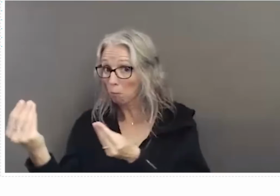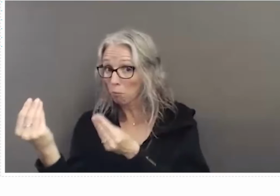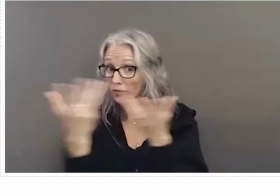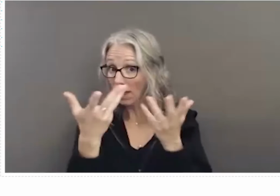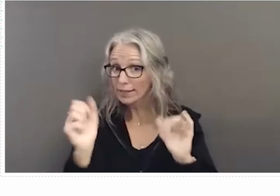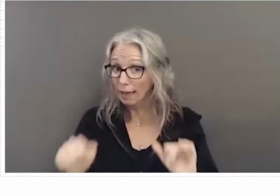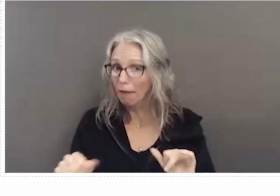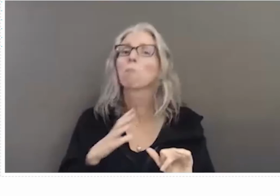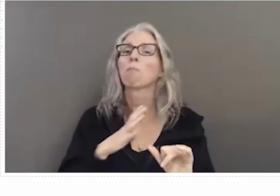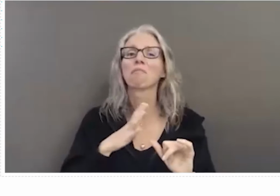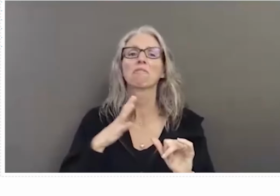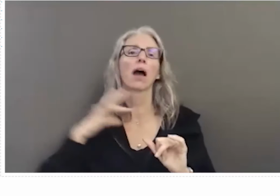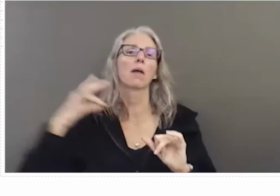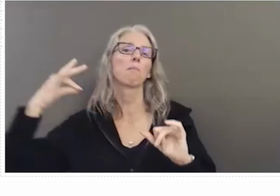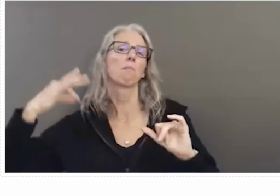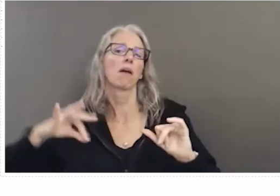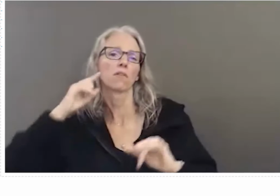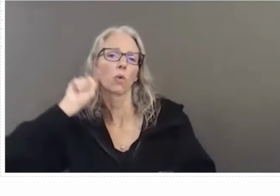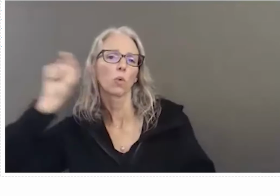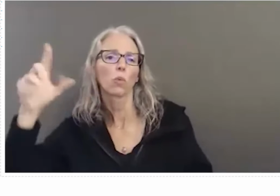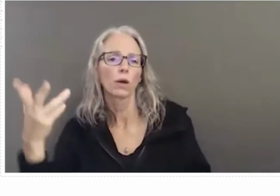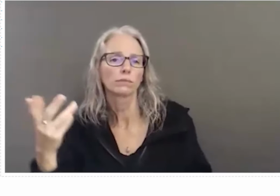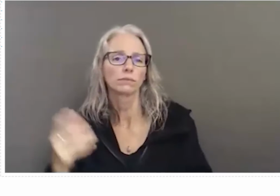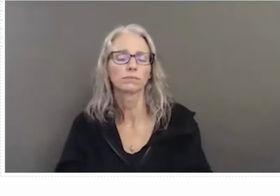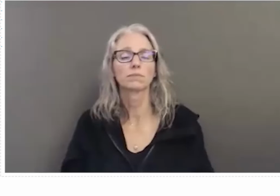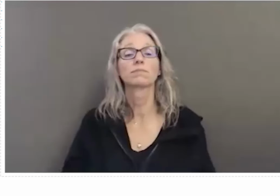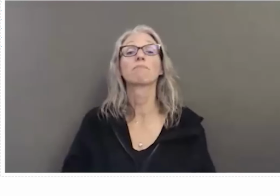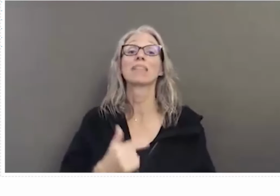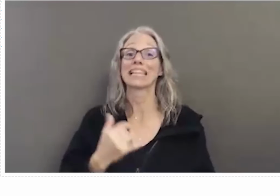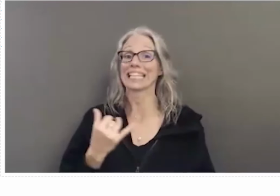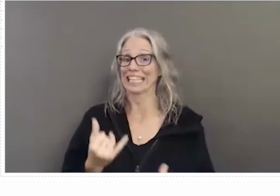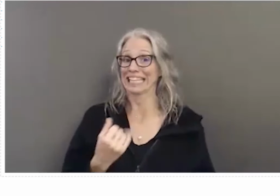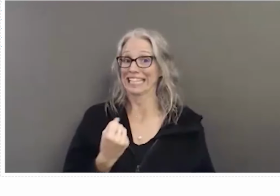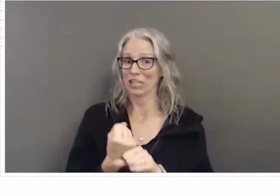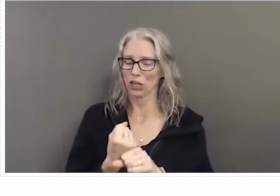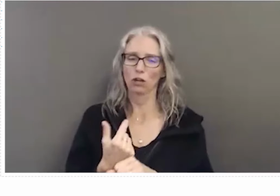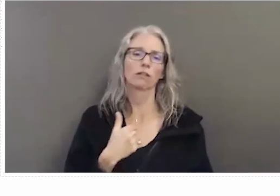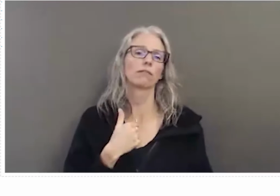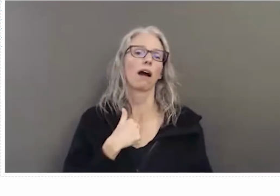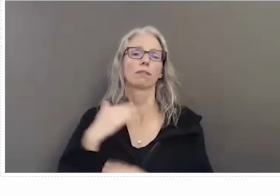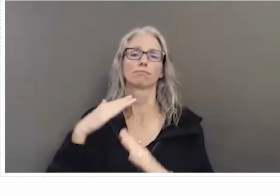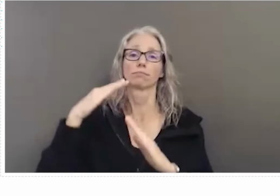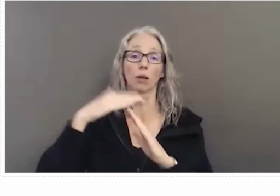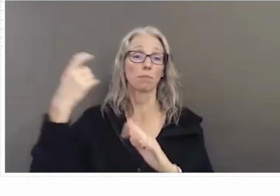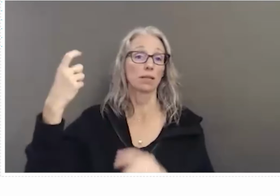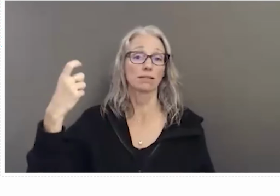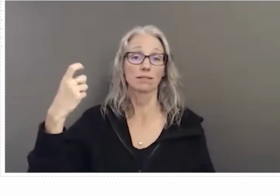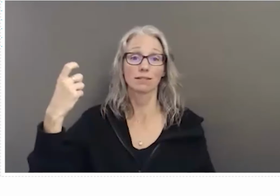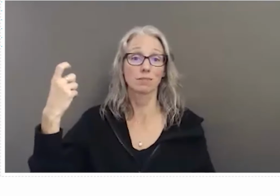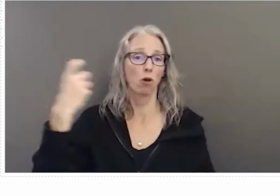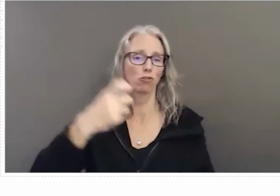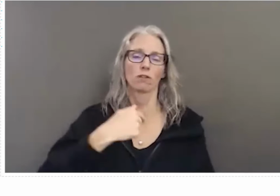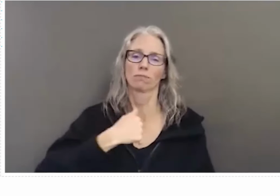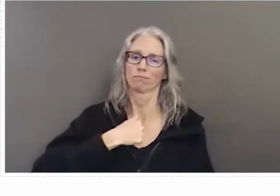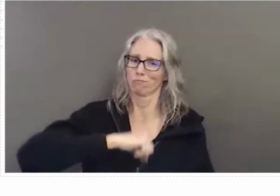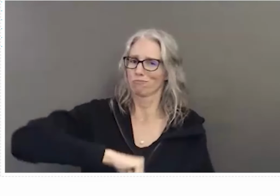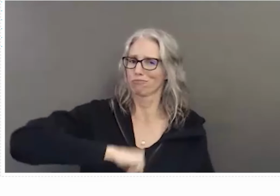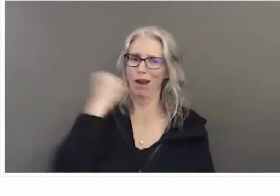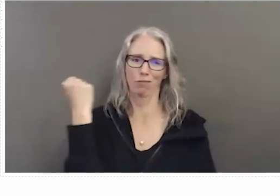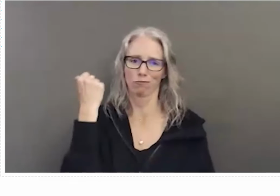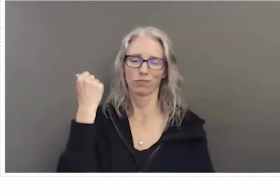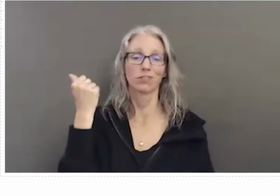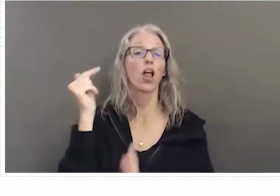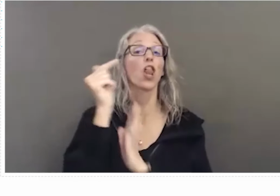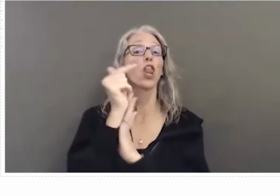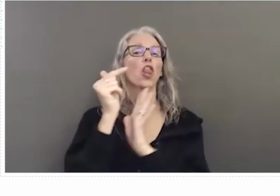I'm most proud of really is our title sponsor as of this year, which is Lawson Lundell. They're a law firm from operating all across mostly Western